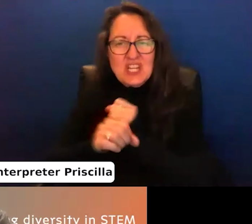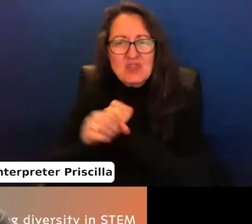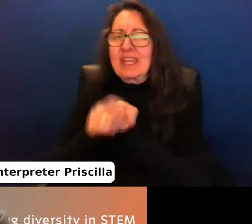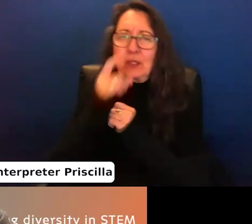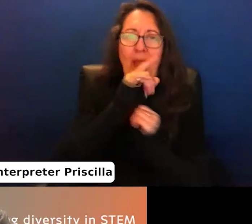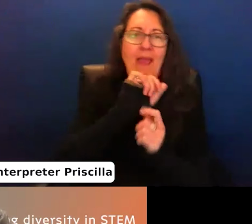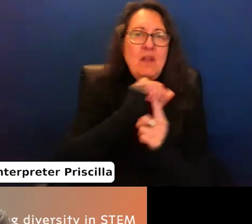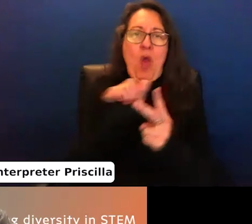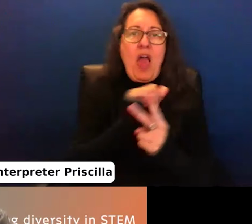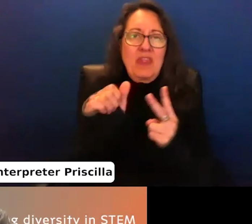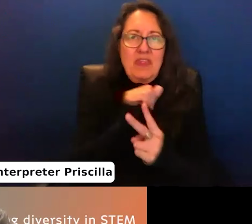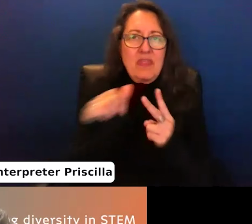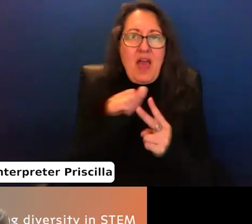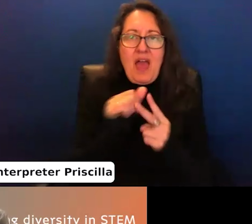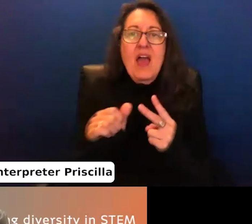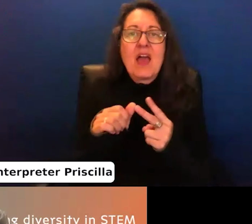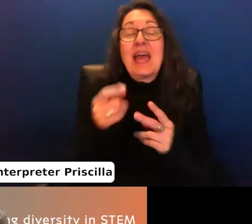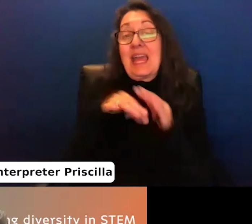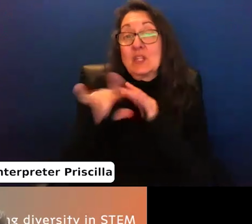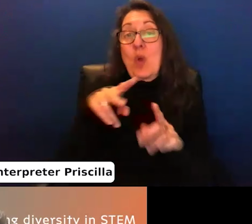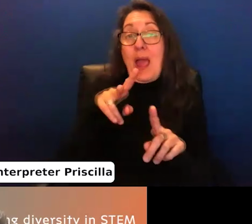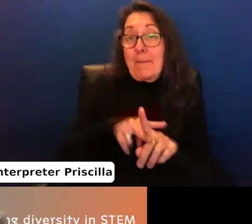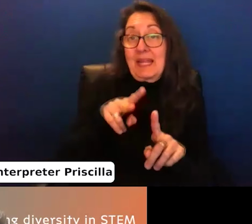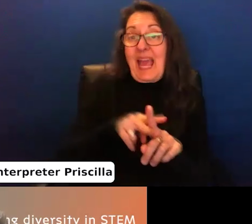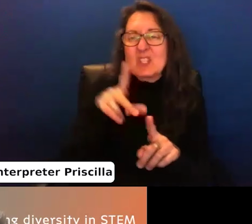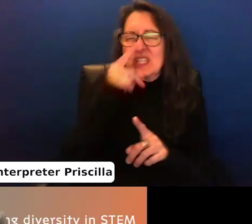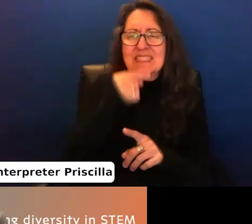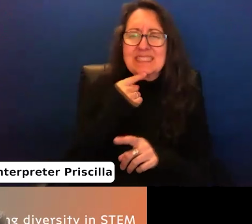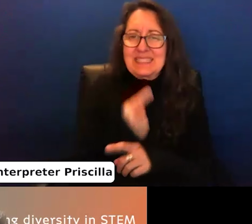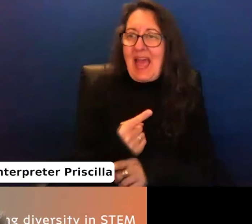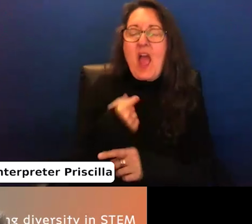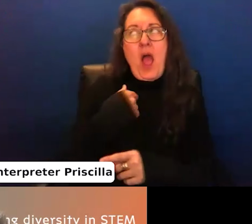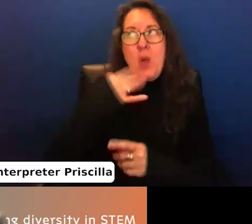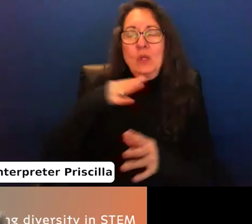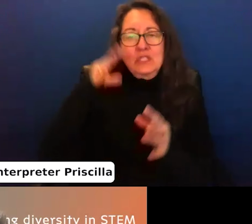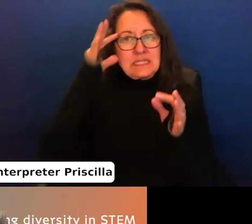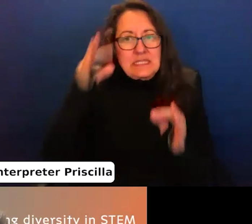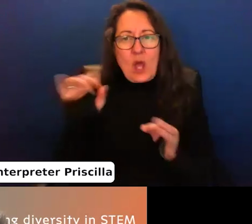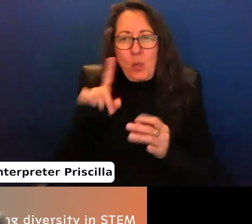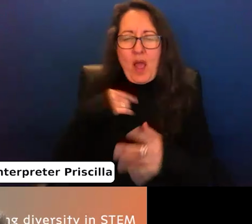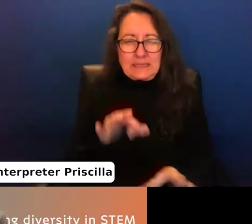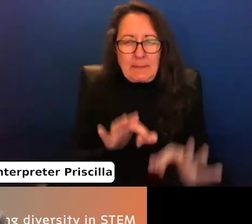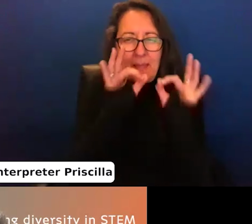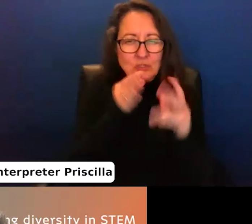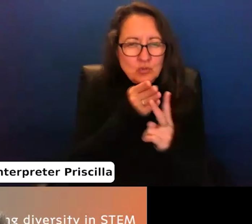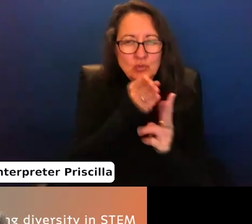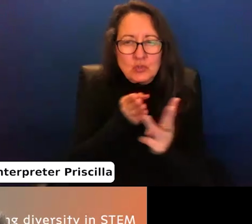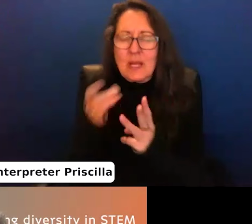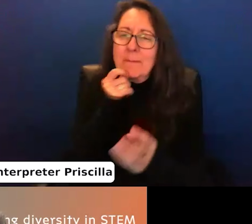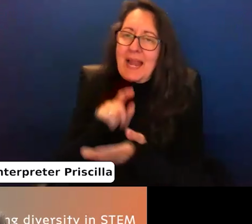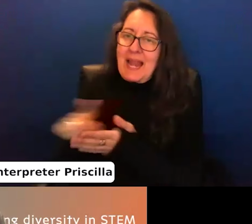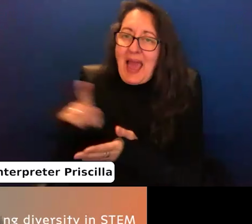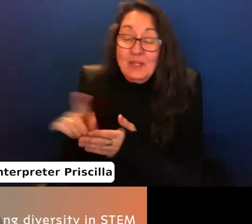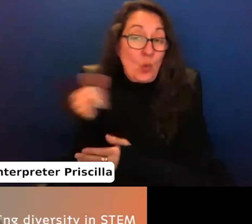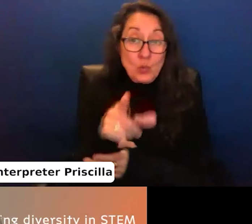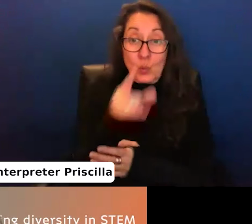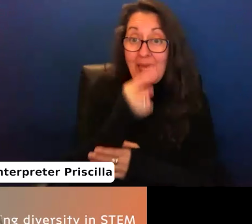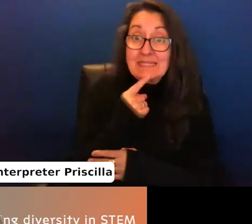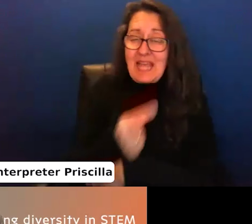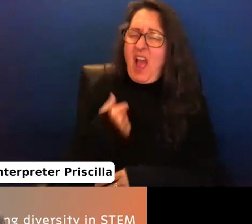your application. You might say that I'm interested in looking at physics or chemistry or